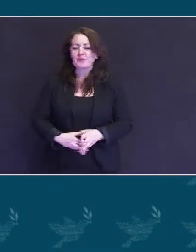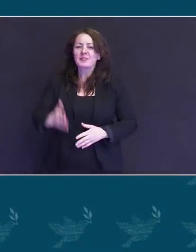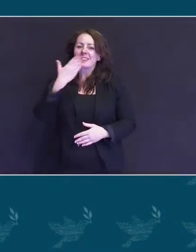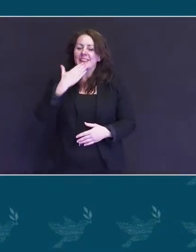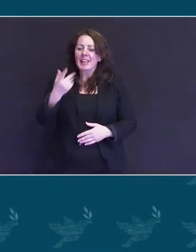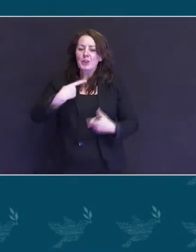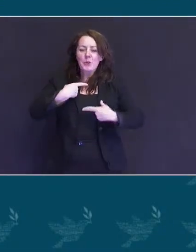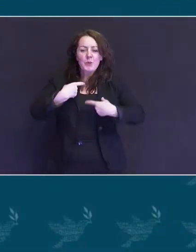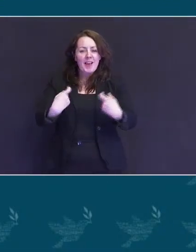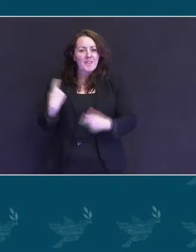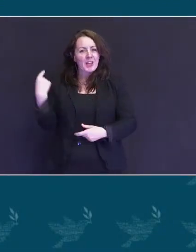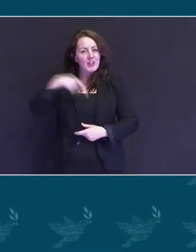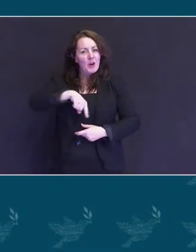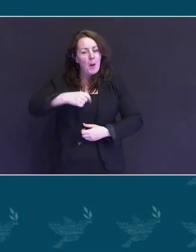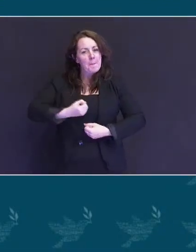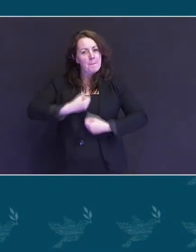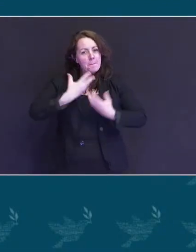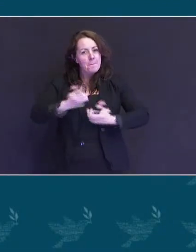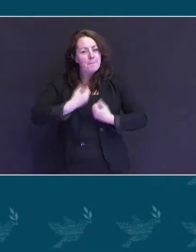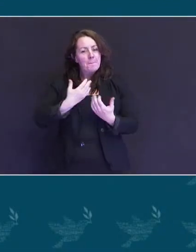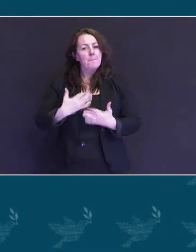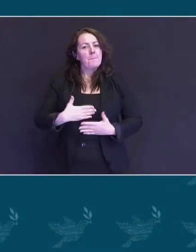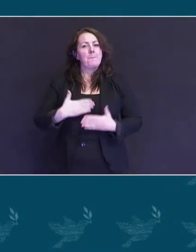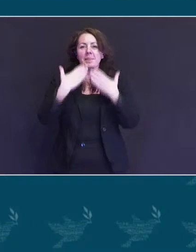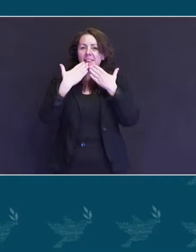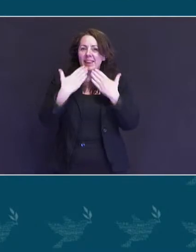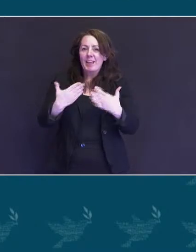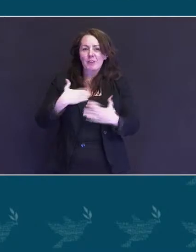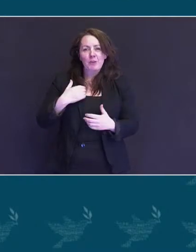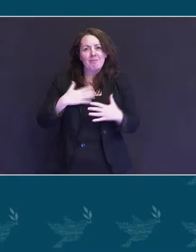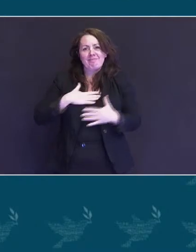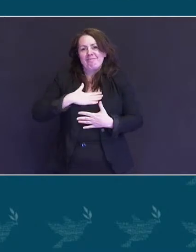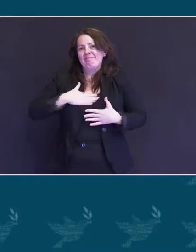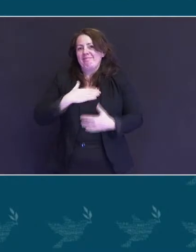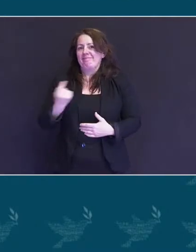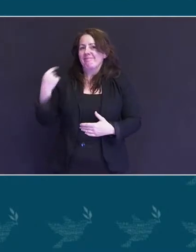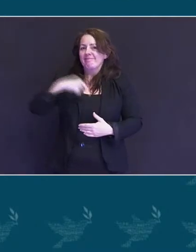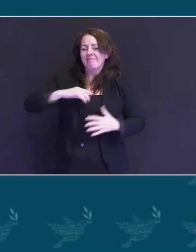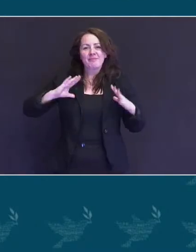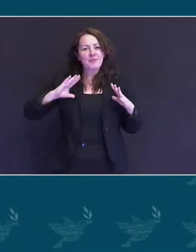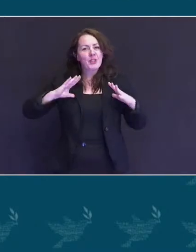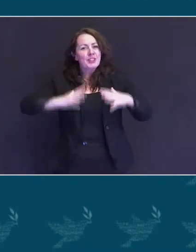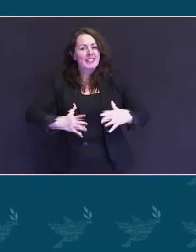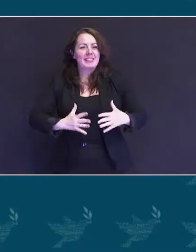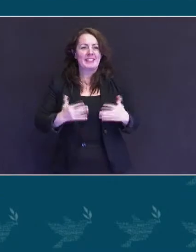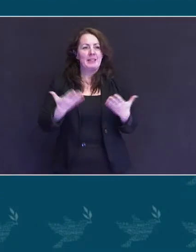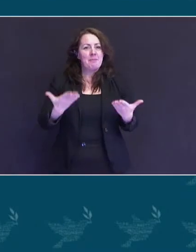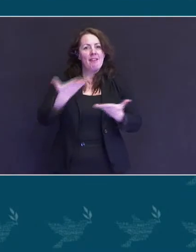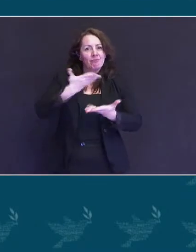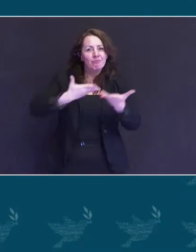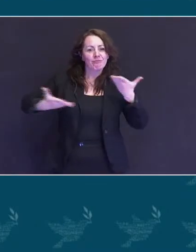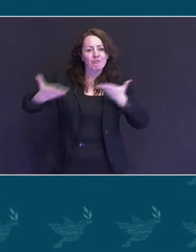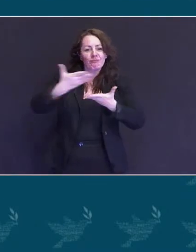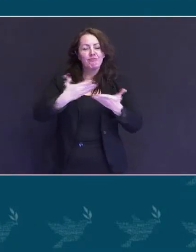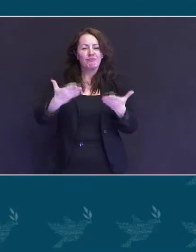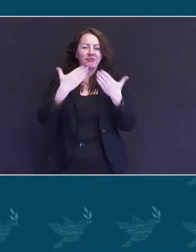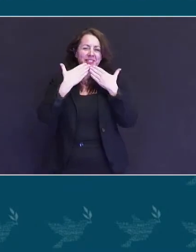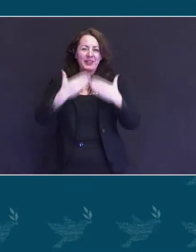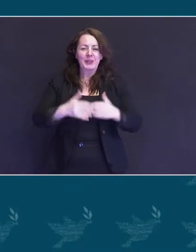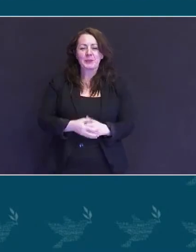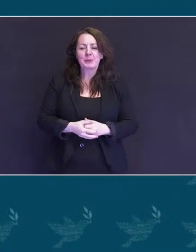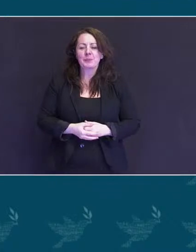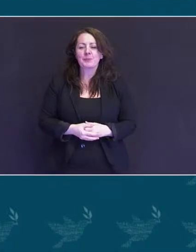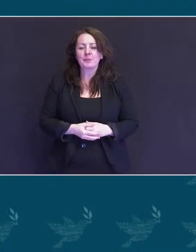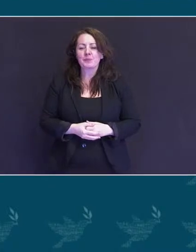Thank you very much for inviting me and giving me this opportunity to